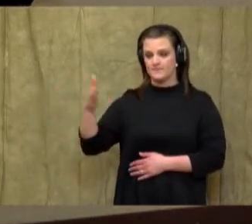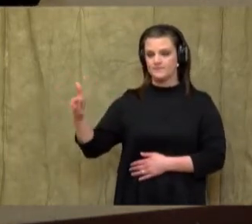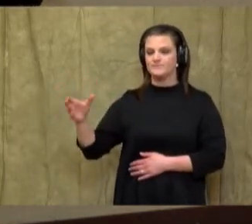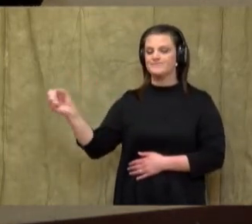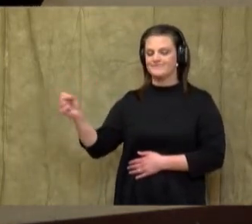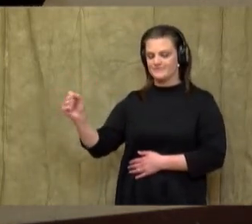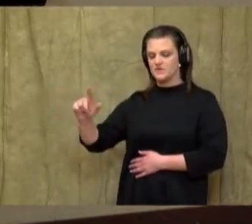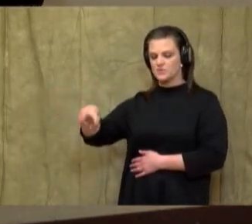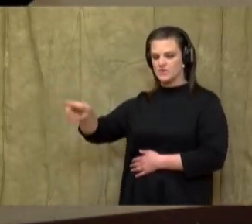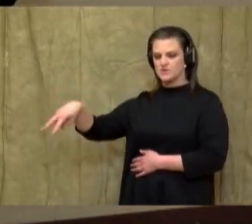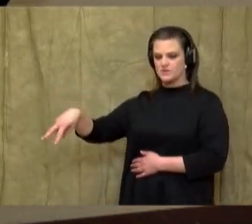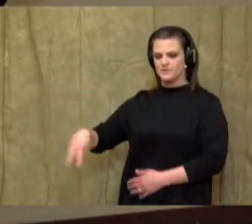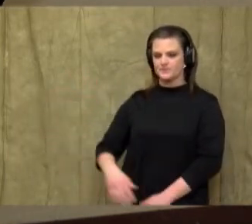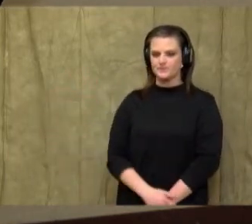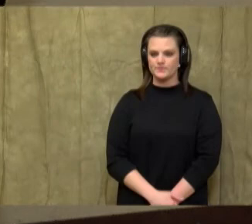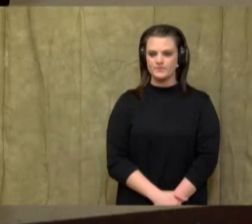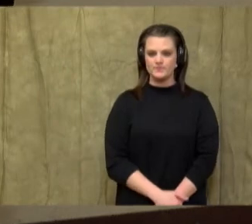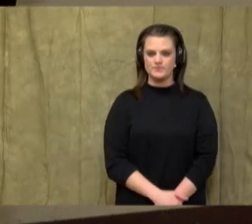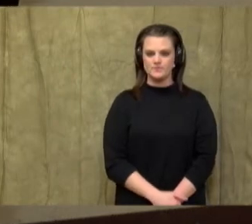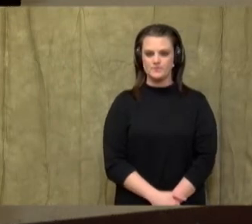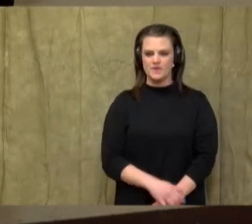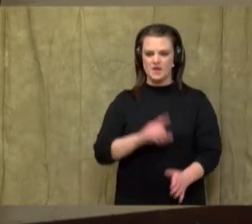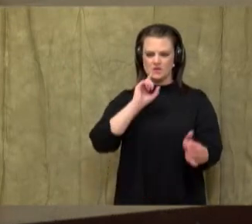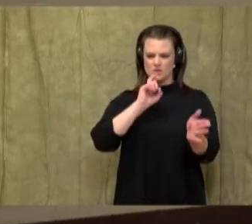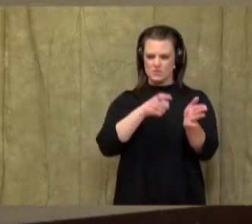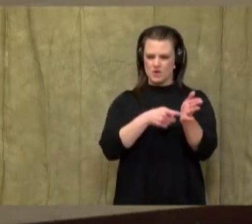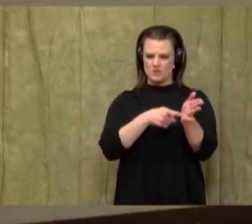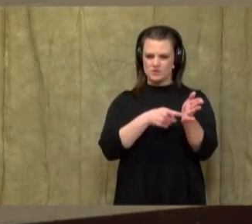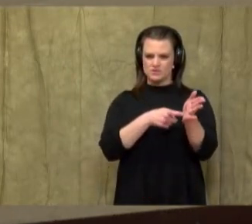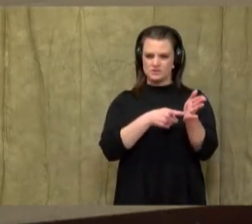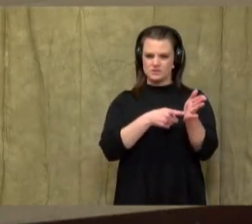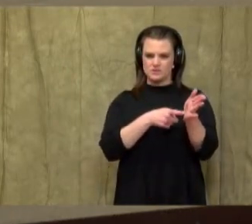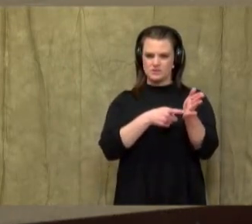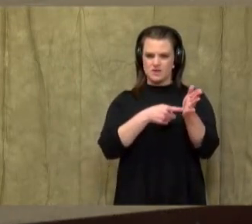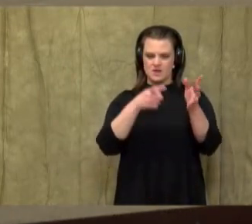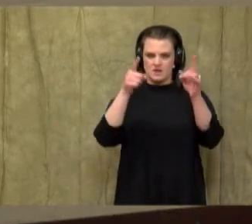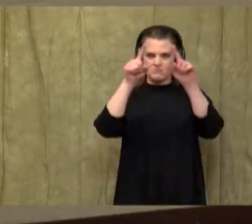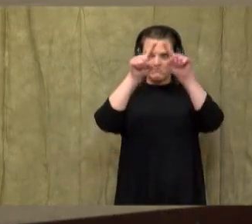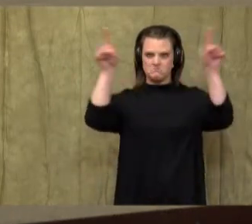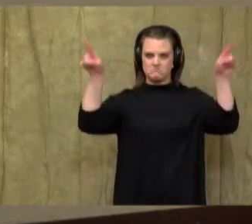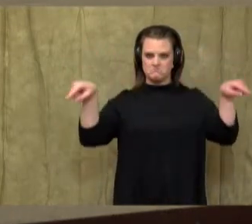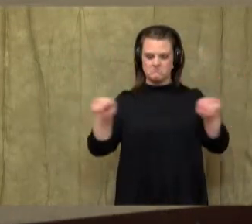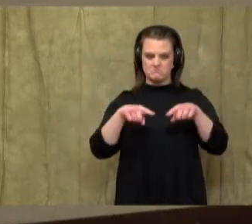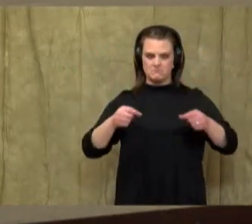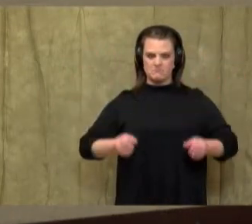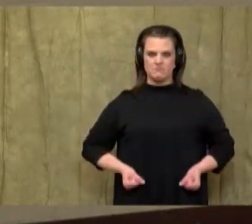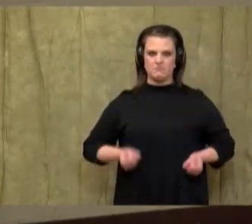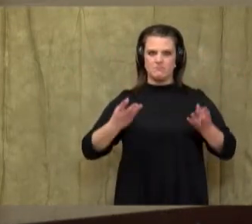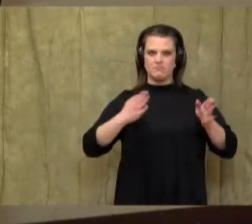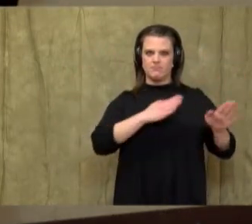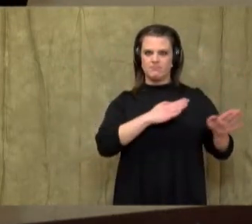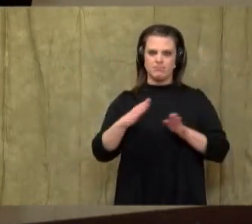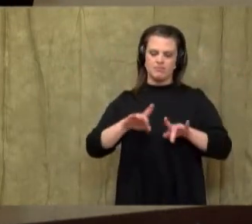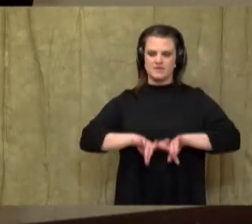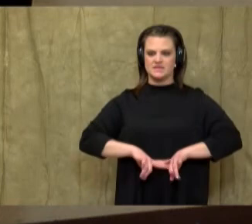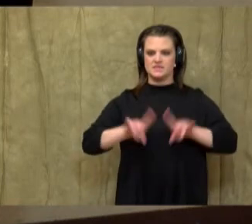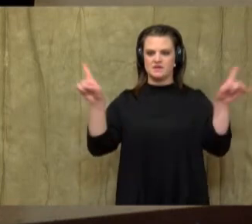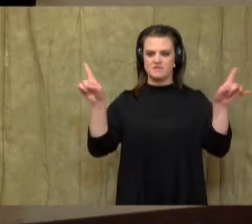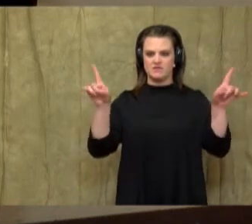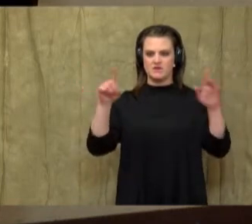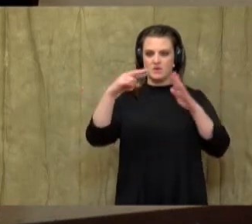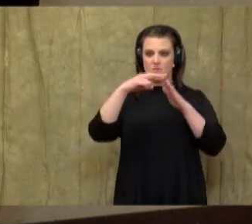Yeah, 22, that's right. So notice that this right here has lots of different patterns. You can find